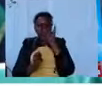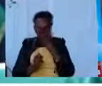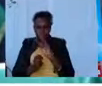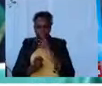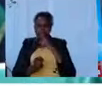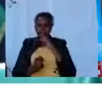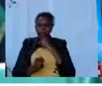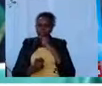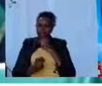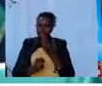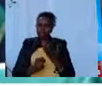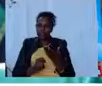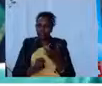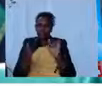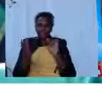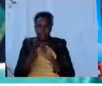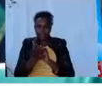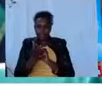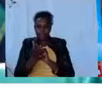man that